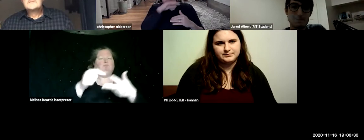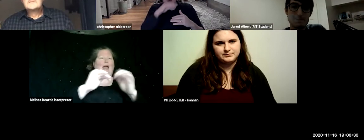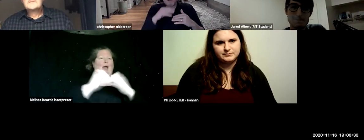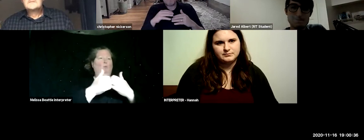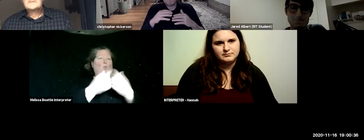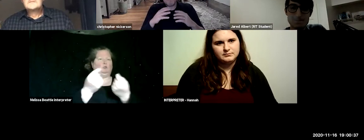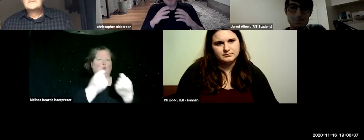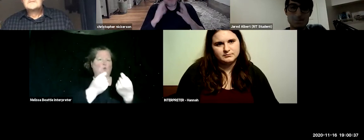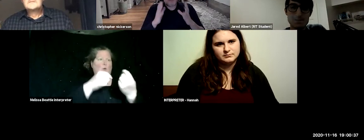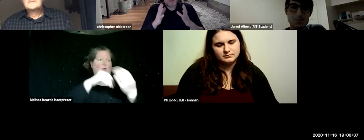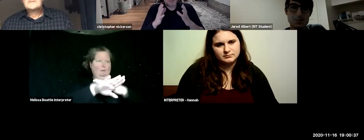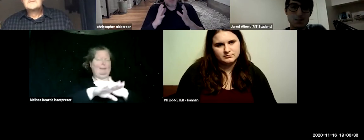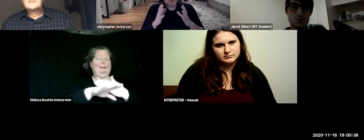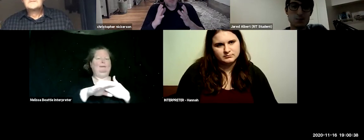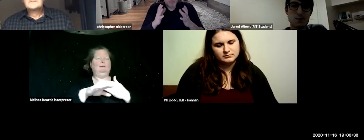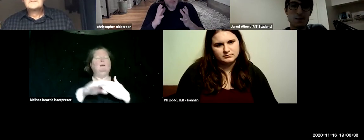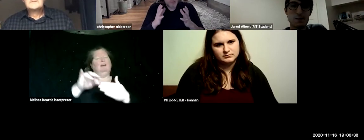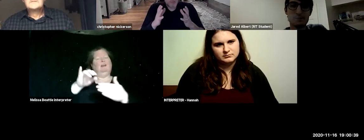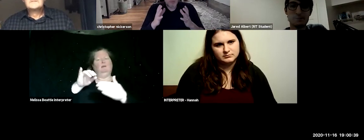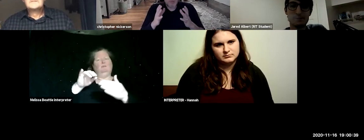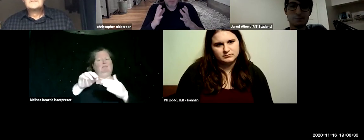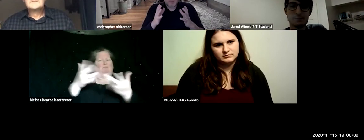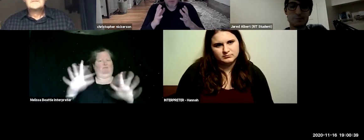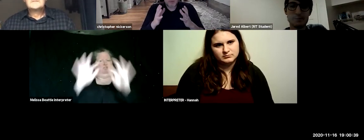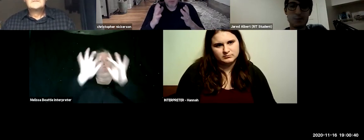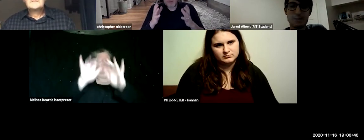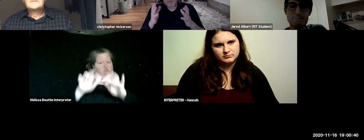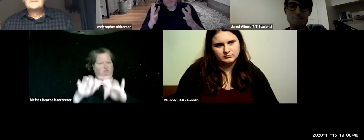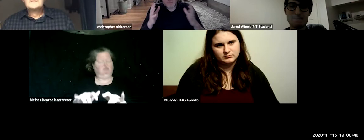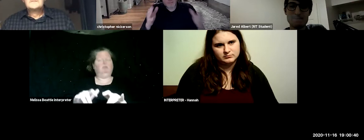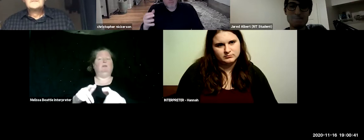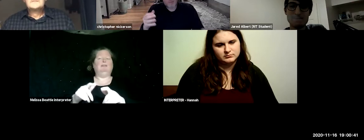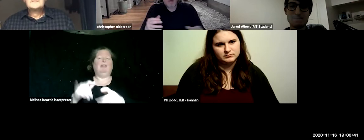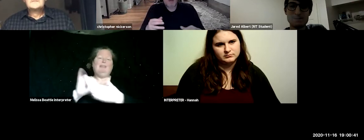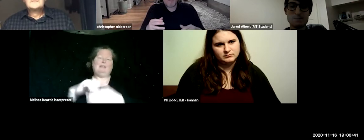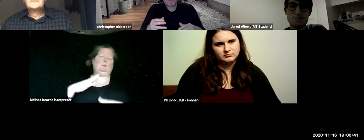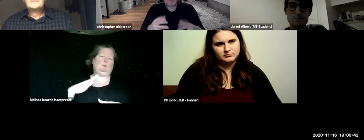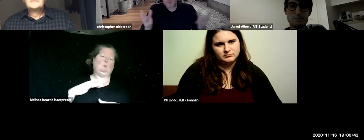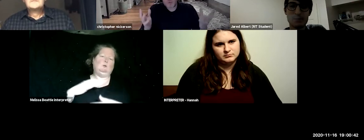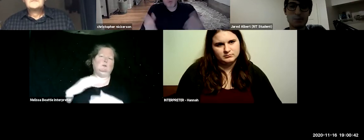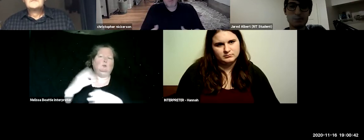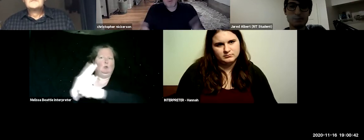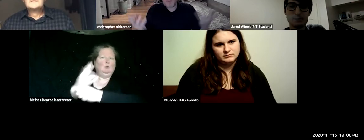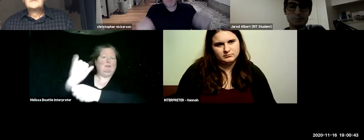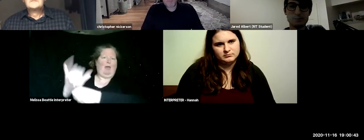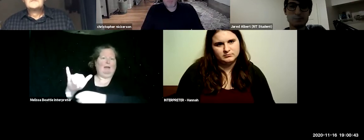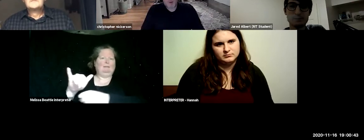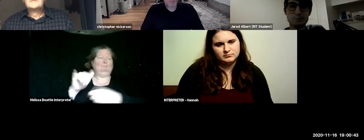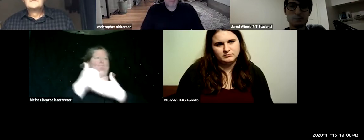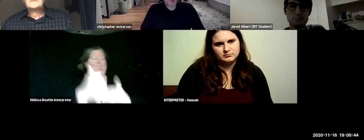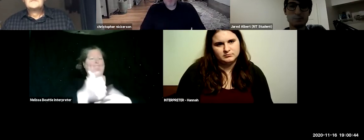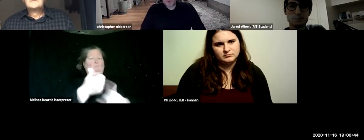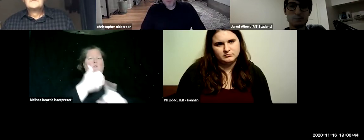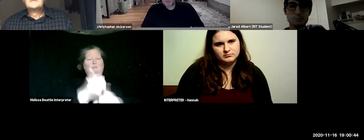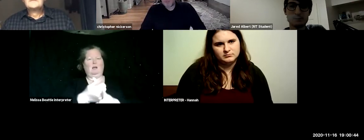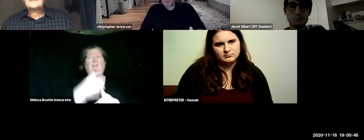internals. I think that that's really, really cool. You know, any of the times that I've done that, I've been so frustrated that I've